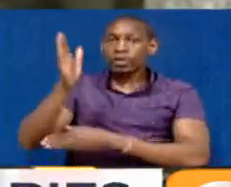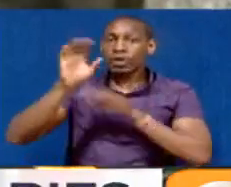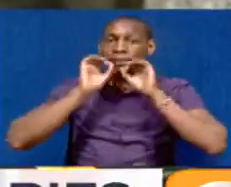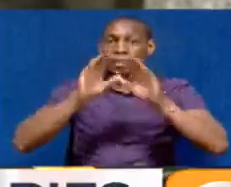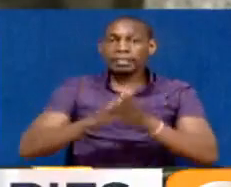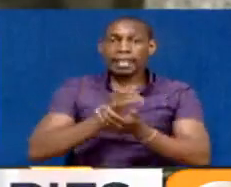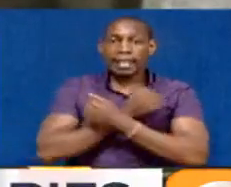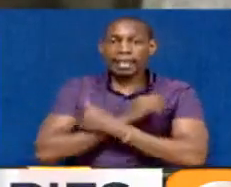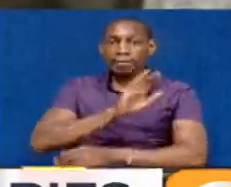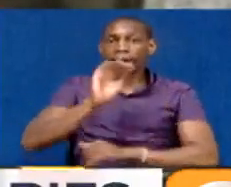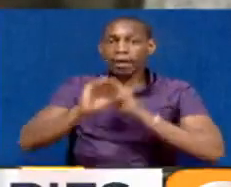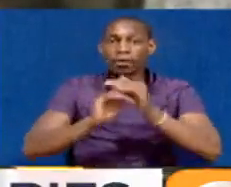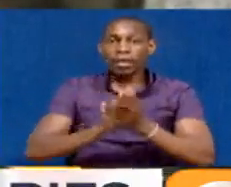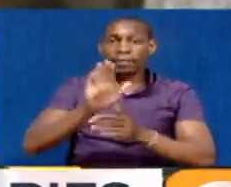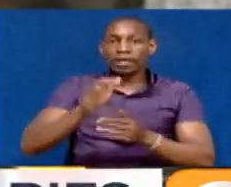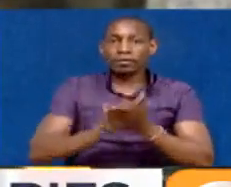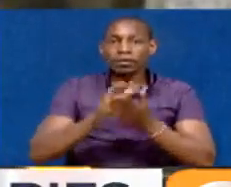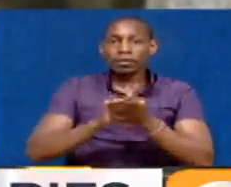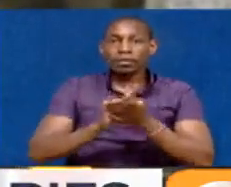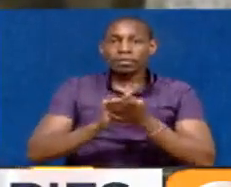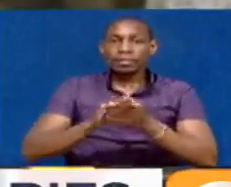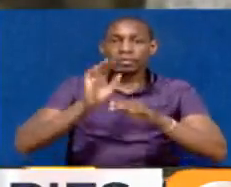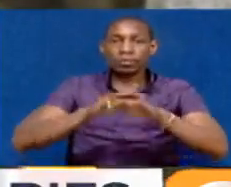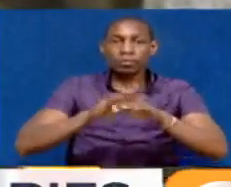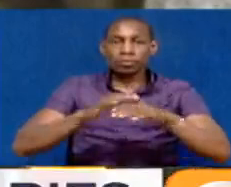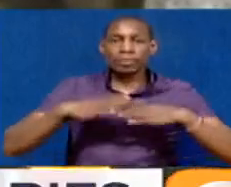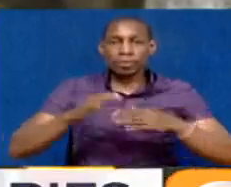you. I love you all. You are the greatest partners